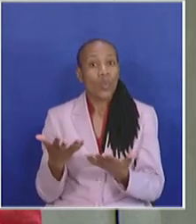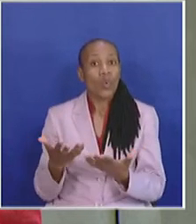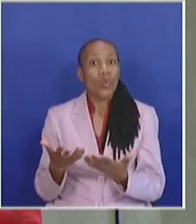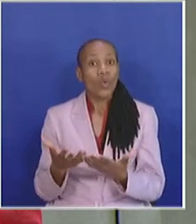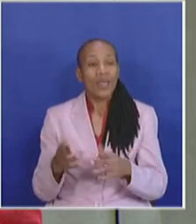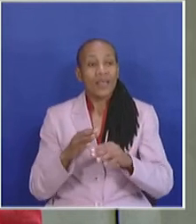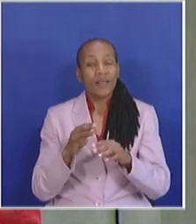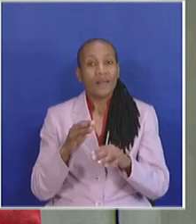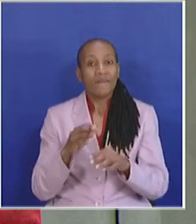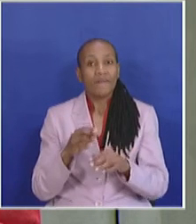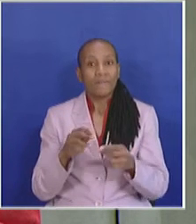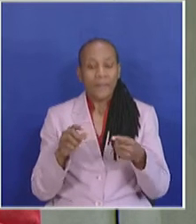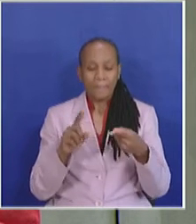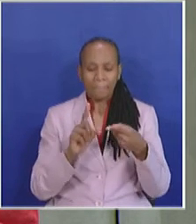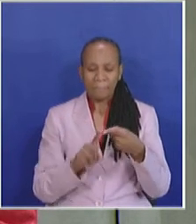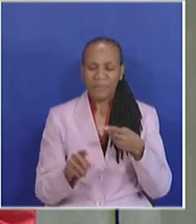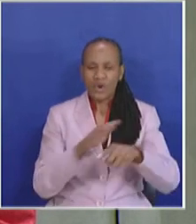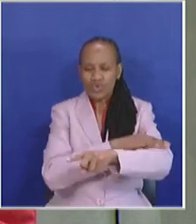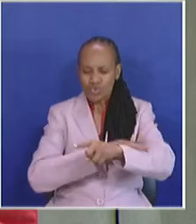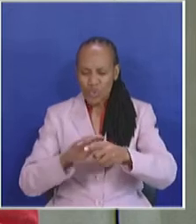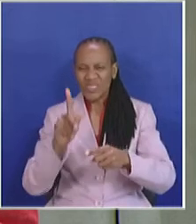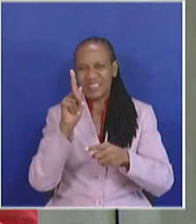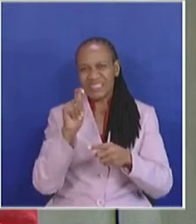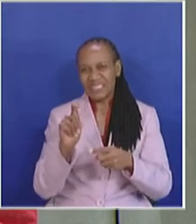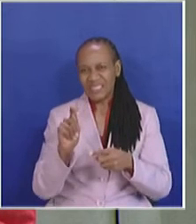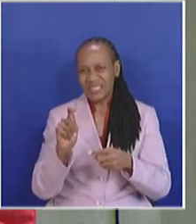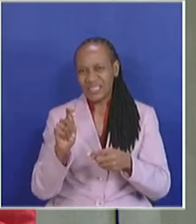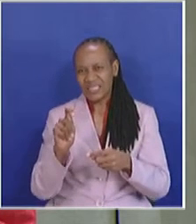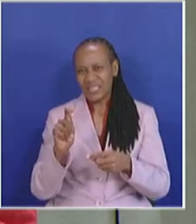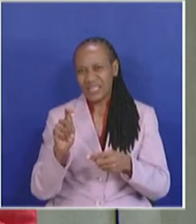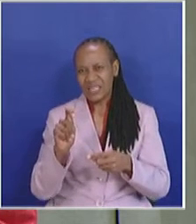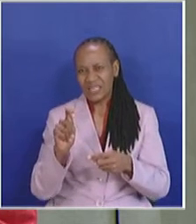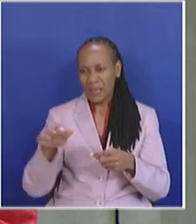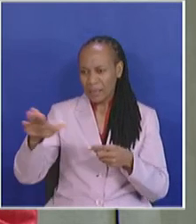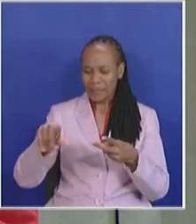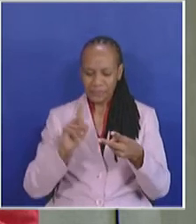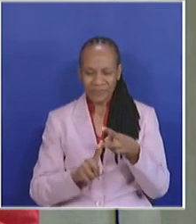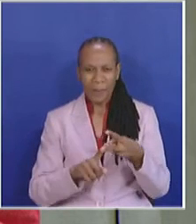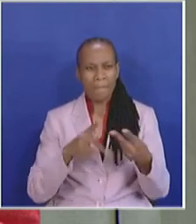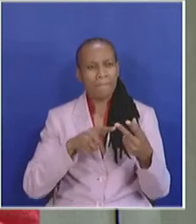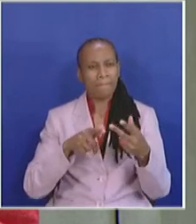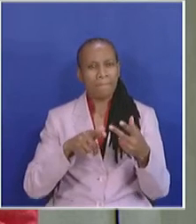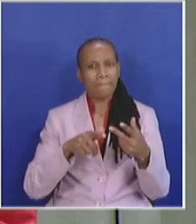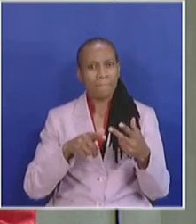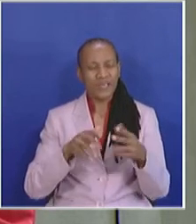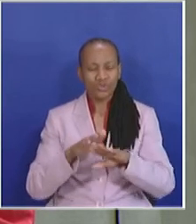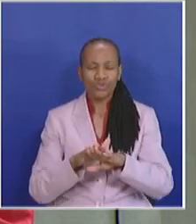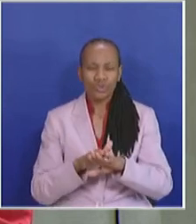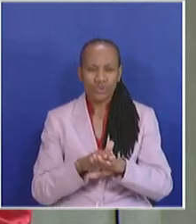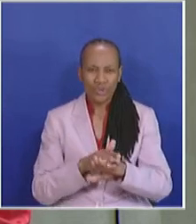Elim-Vlei-Fontaine Road and the Mahobaskloof Tea Estate, which stand out as projects with slow